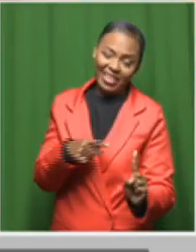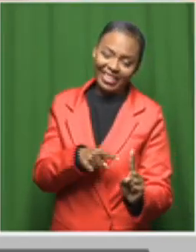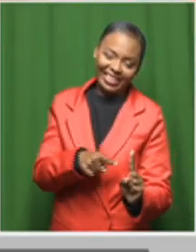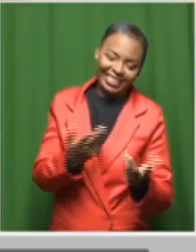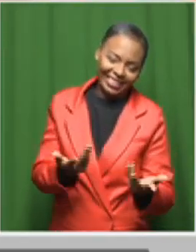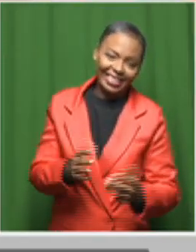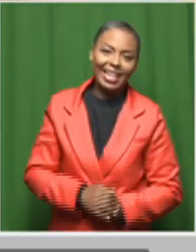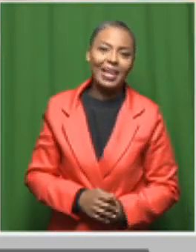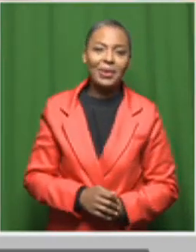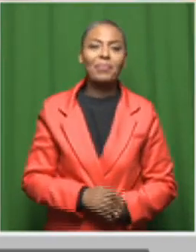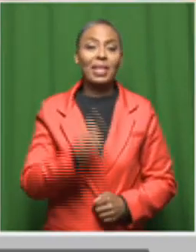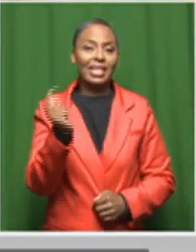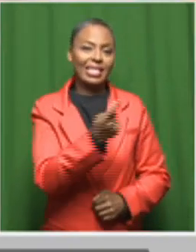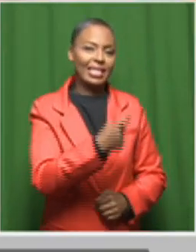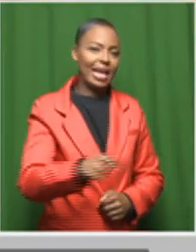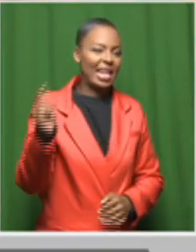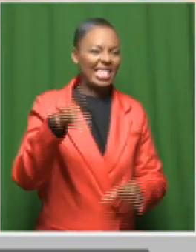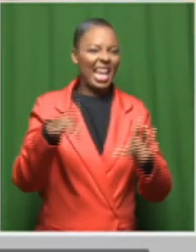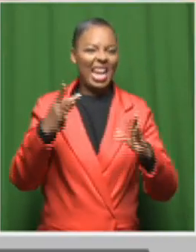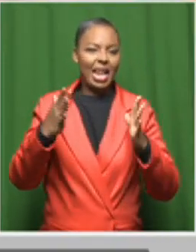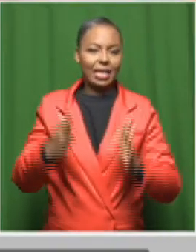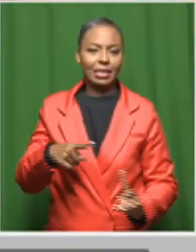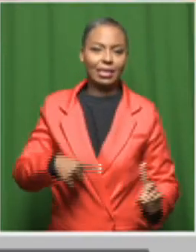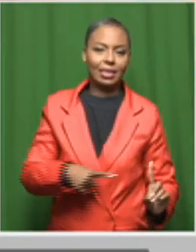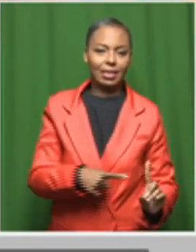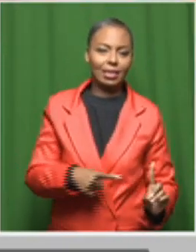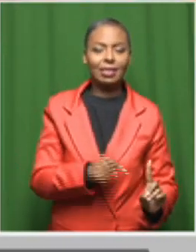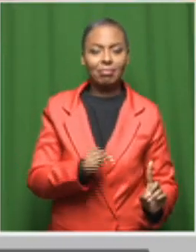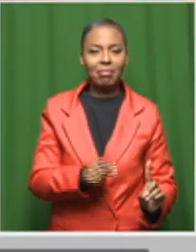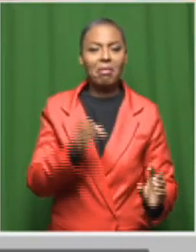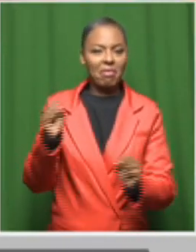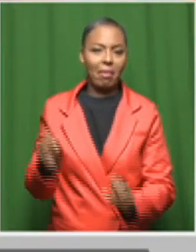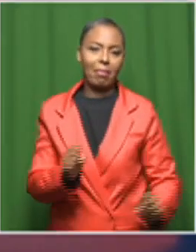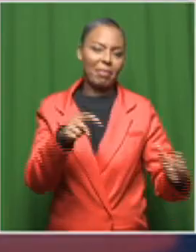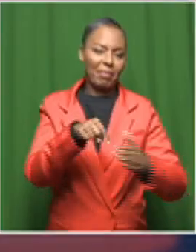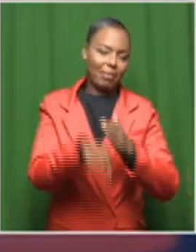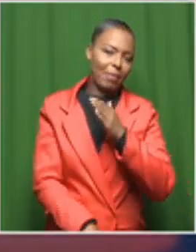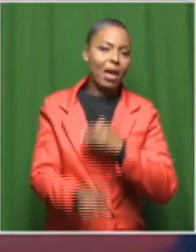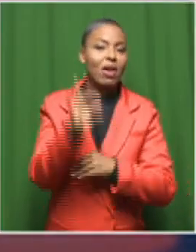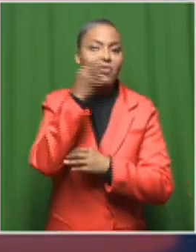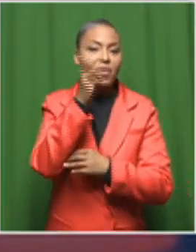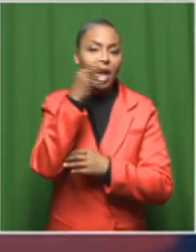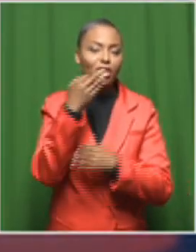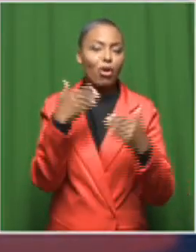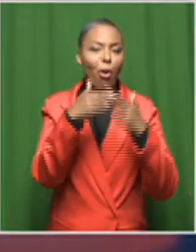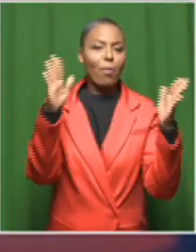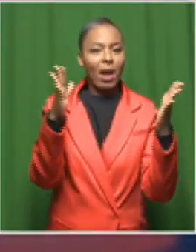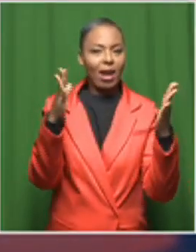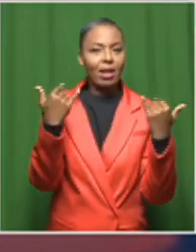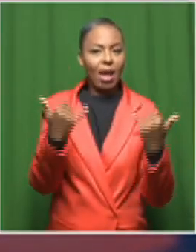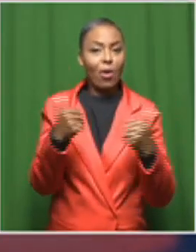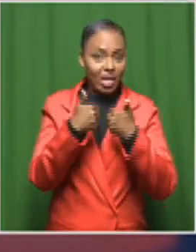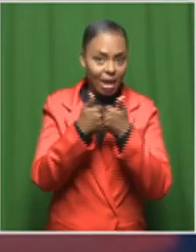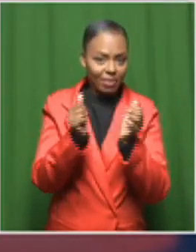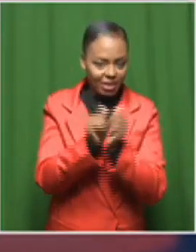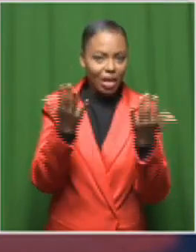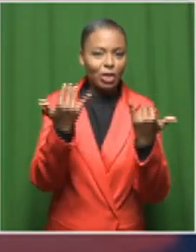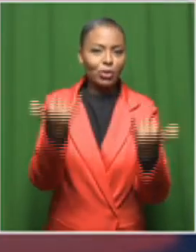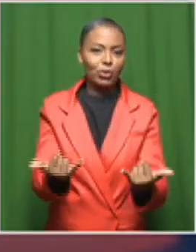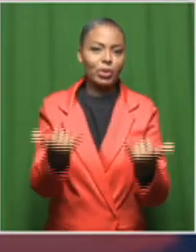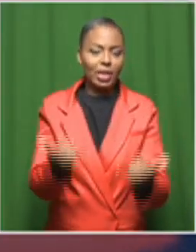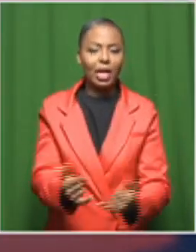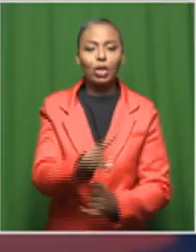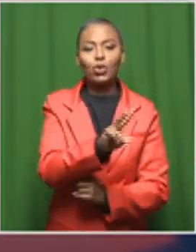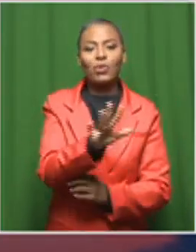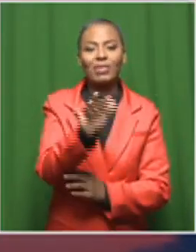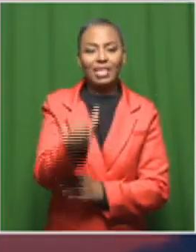Davidson, a tennis analyst, thank you so much for chatting to us. We're talking about the French Open, or Roland Garros as it's known, which kicks off today. 256